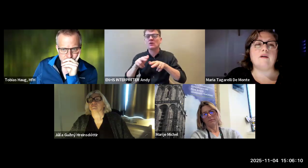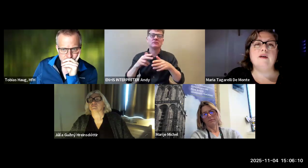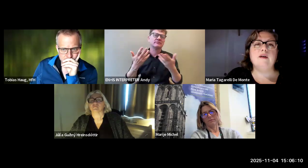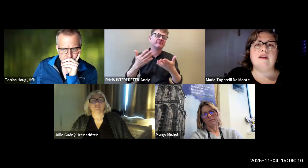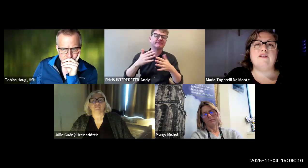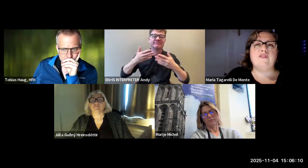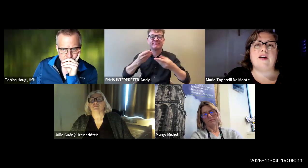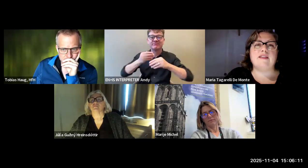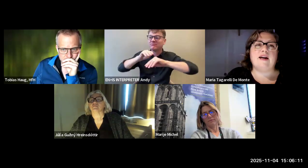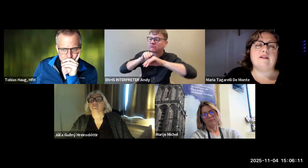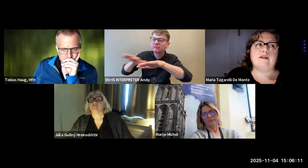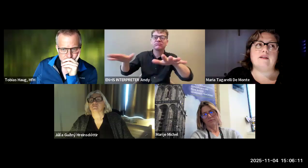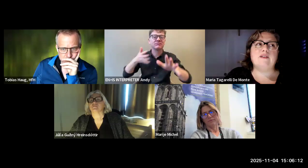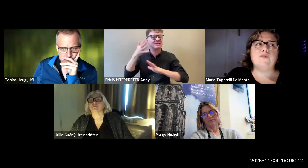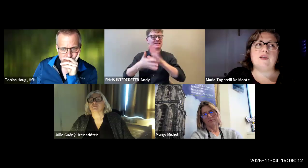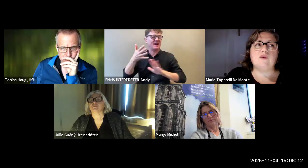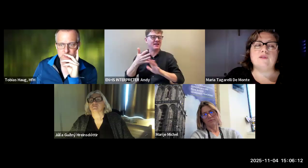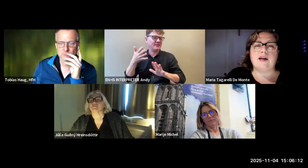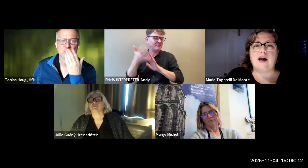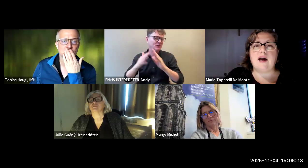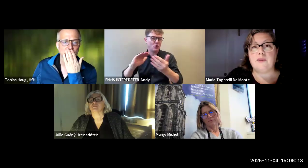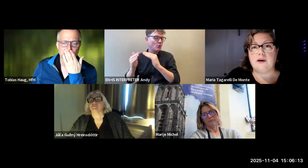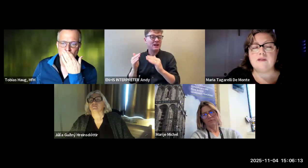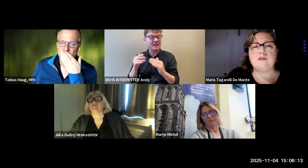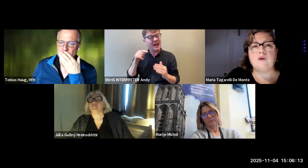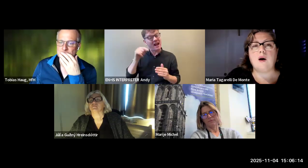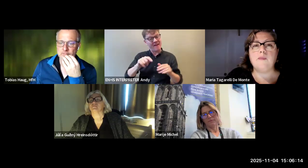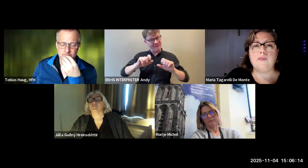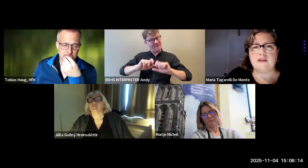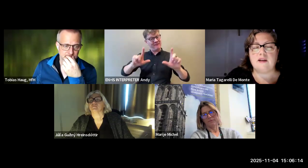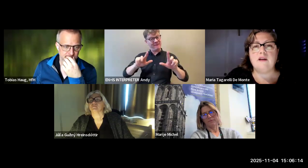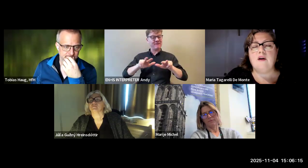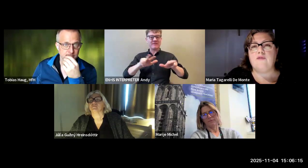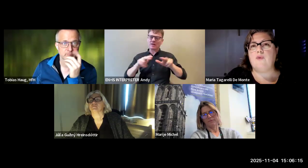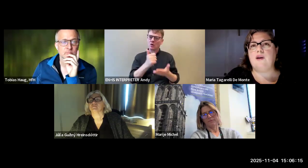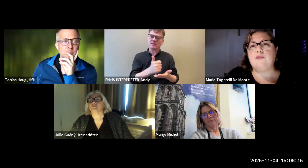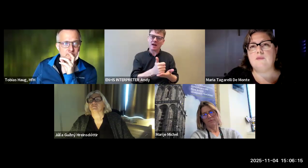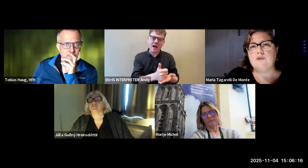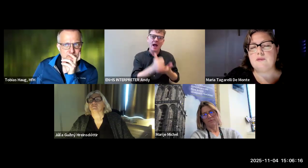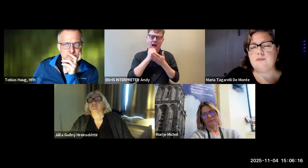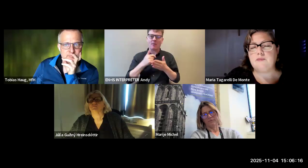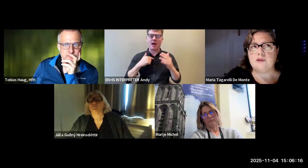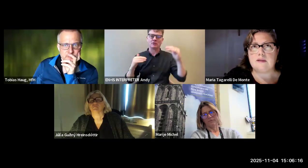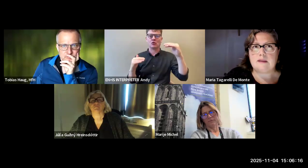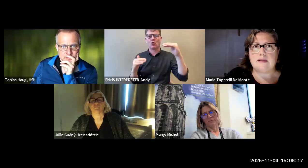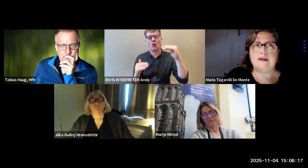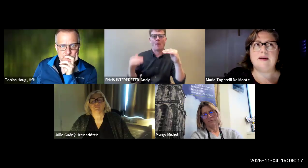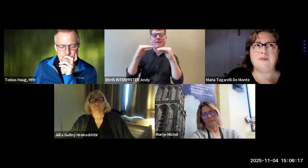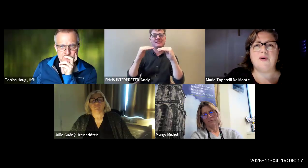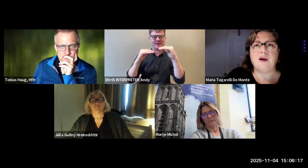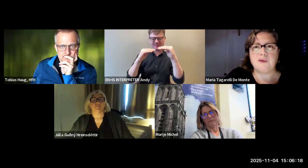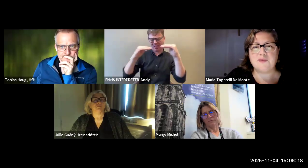signing community, is the fact that these videos help us to compensate for one of the most